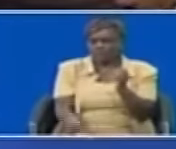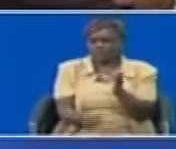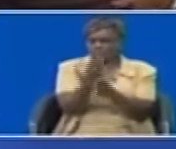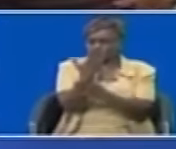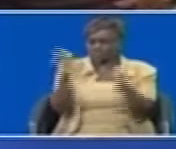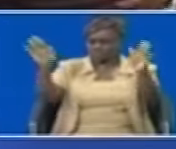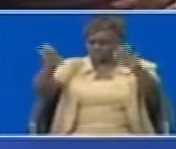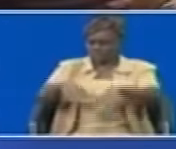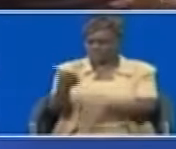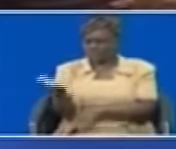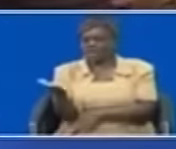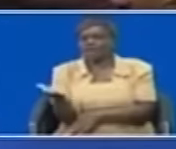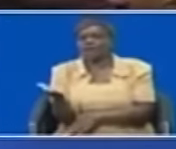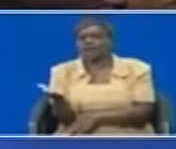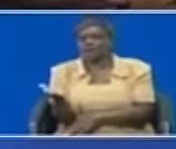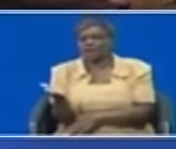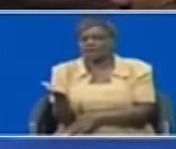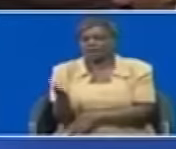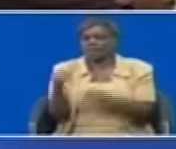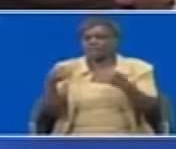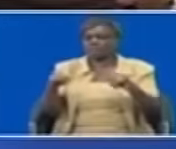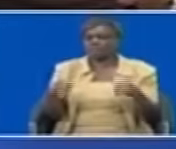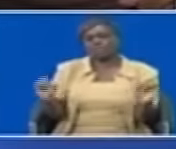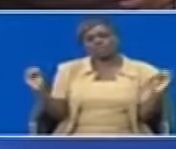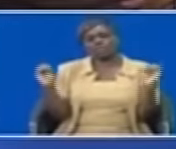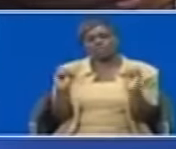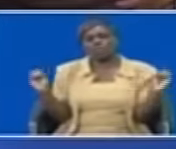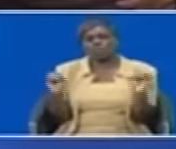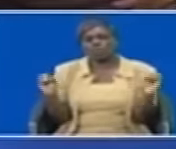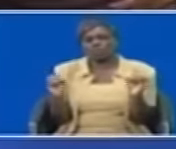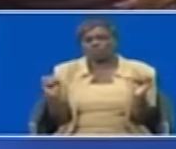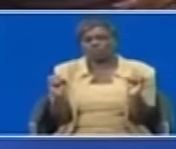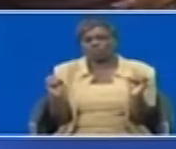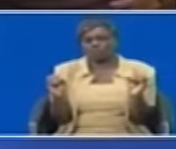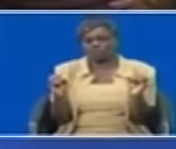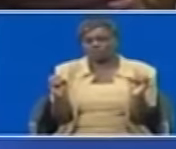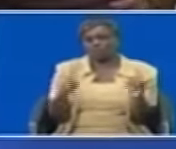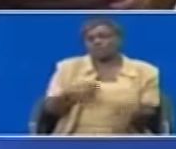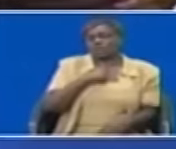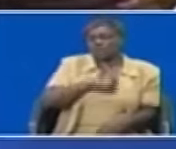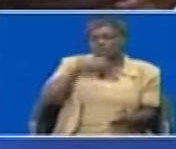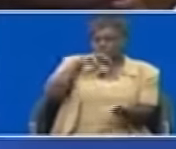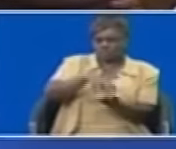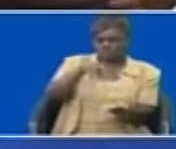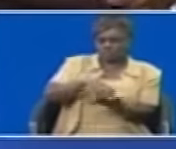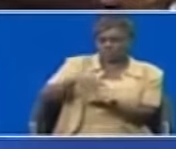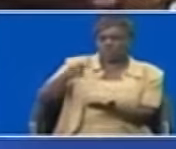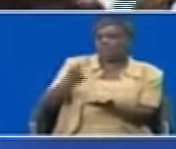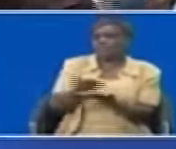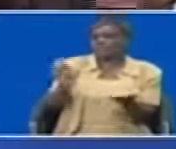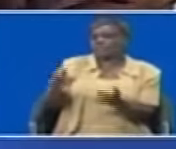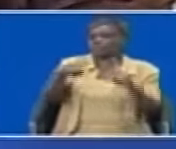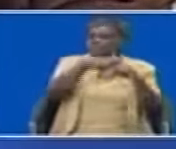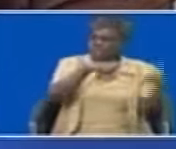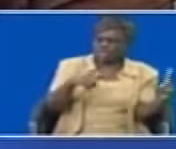valley is no longer being implemented. It's so unfortunate that Marakwets, anybody who has been killed,